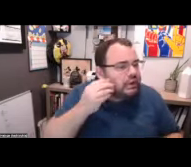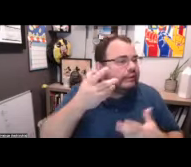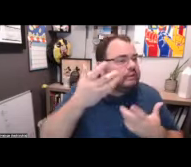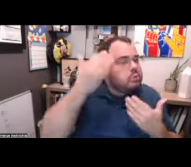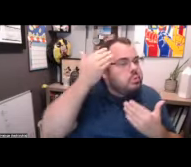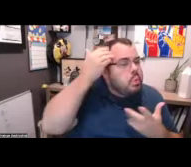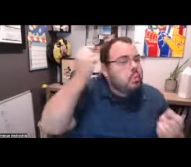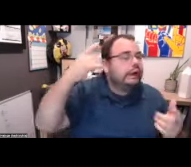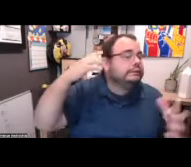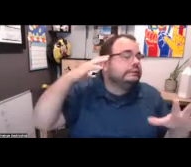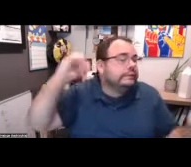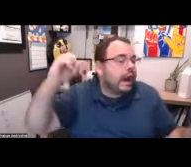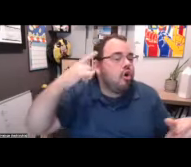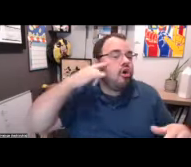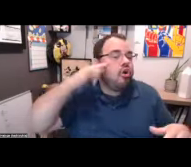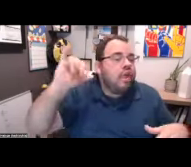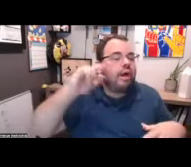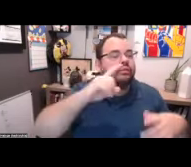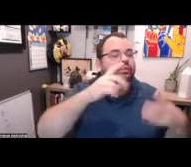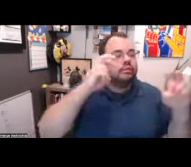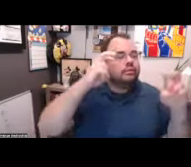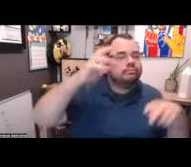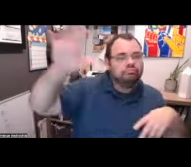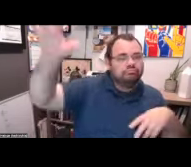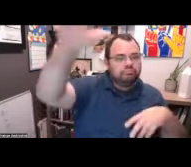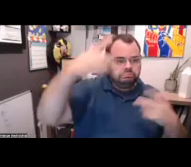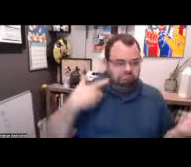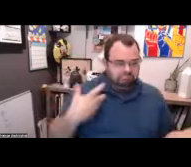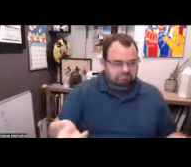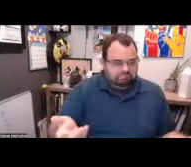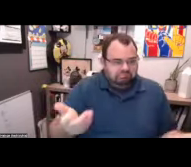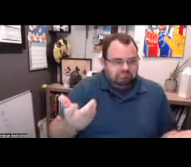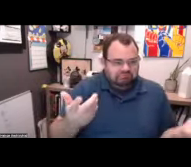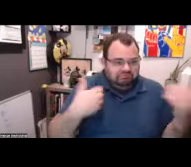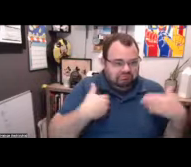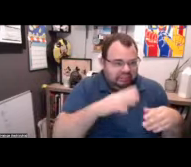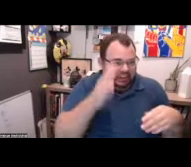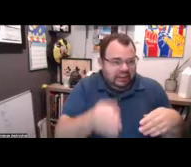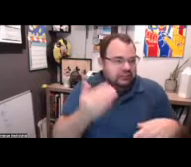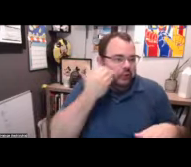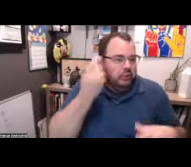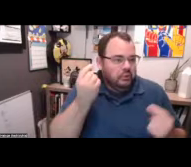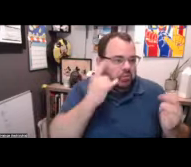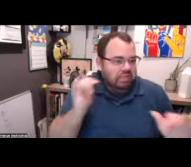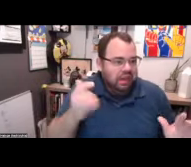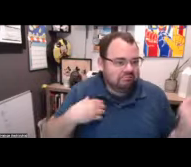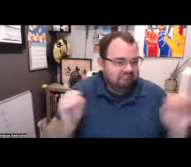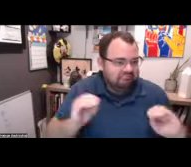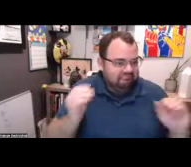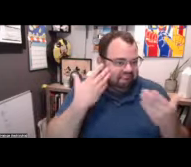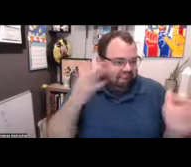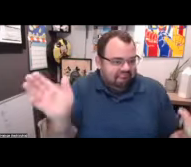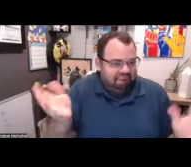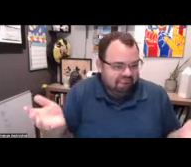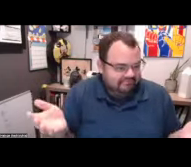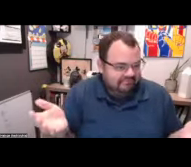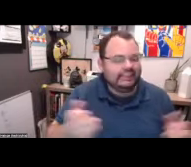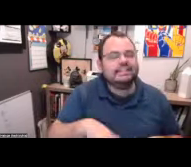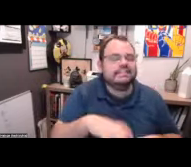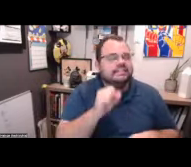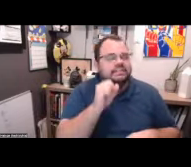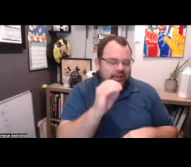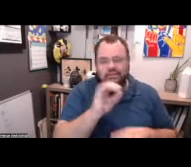and they asked me, it's like, have you already like heard sound of anything? I was like, no, I have no idea what any of it